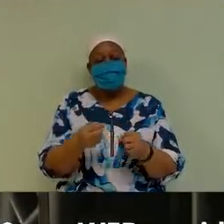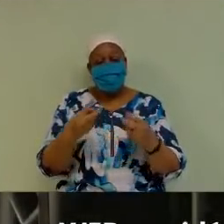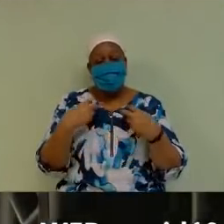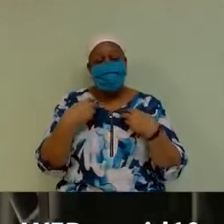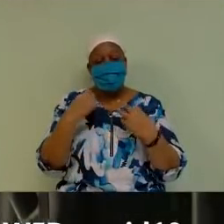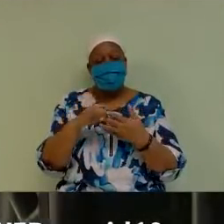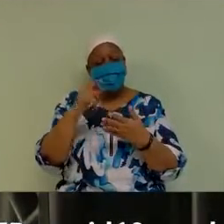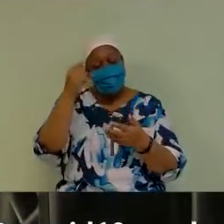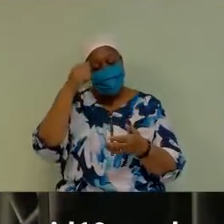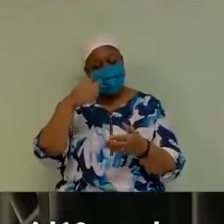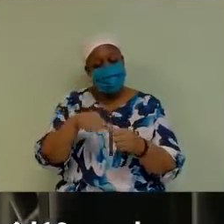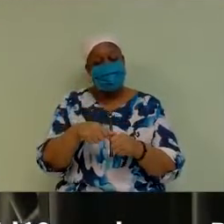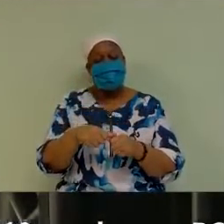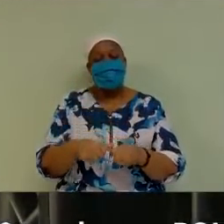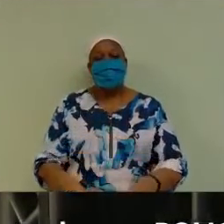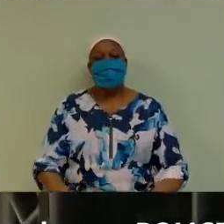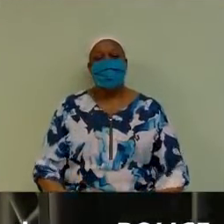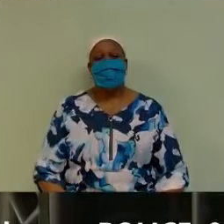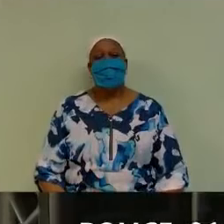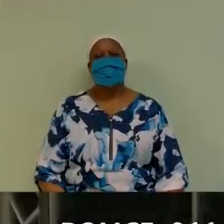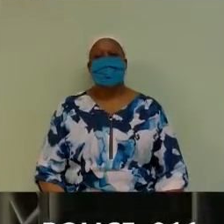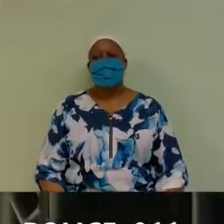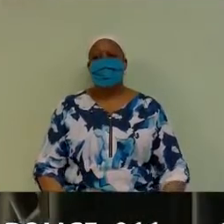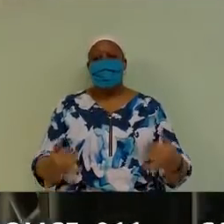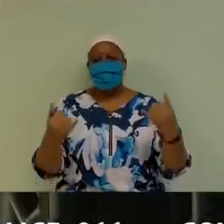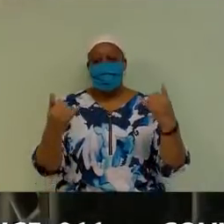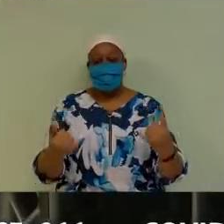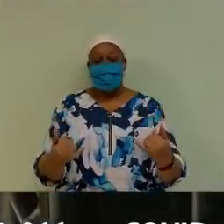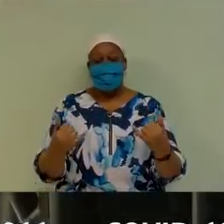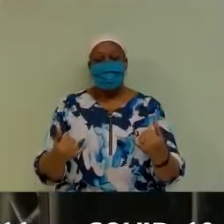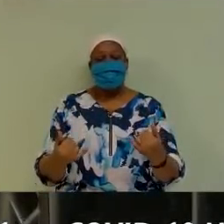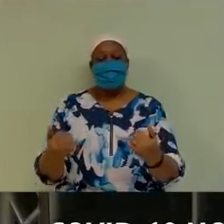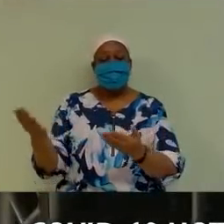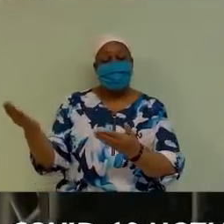Today, I would like to invite Dr. Lincoln Carty